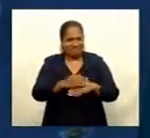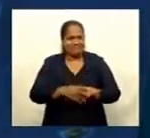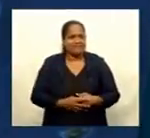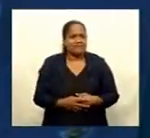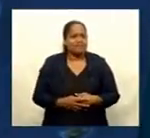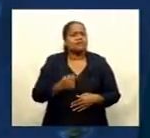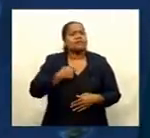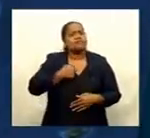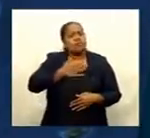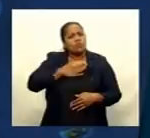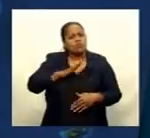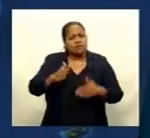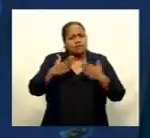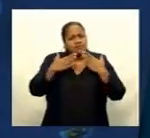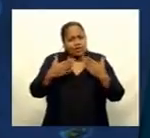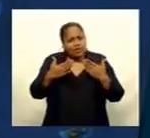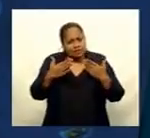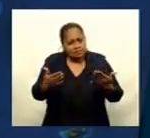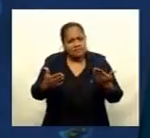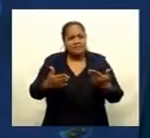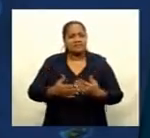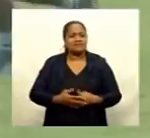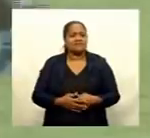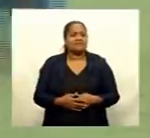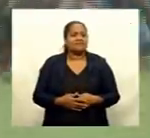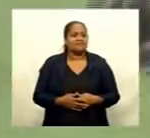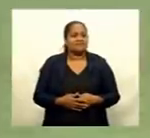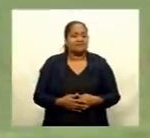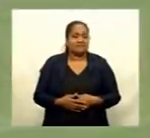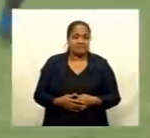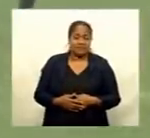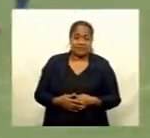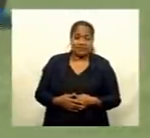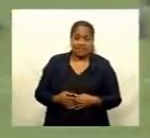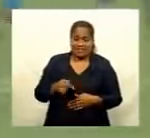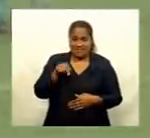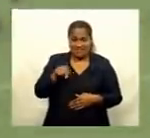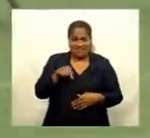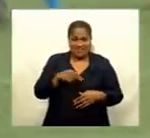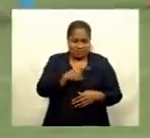to acknowledge, the resilience